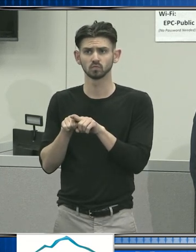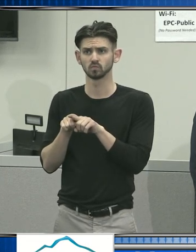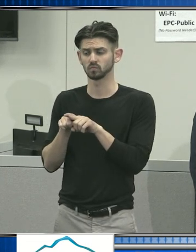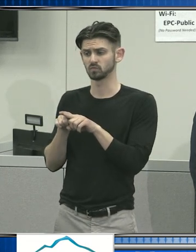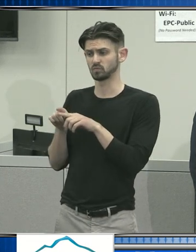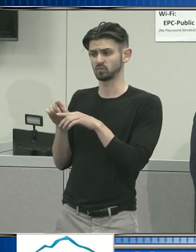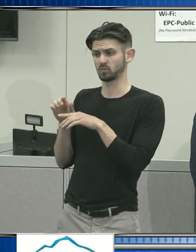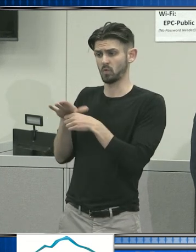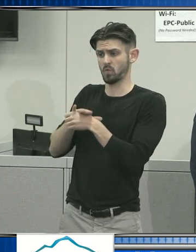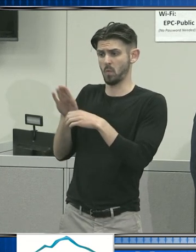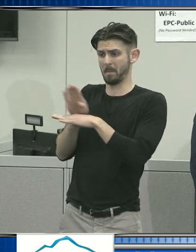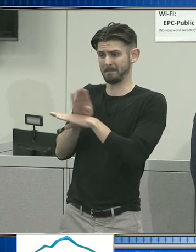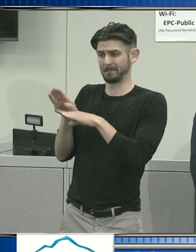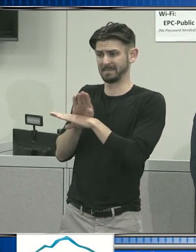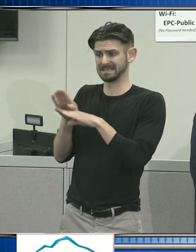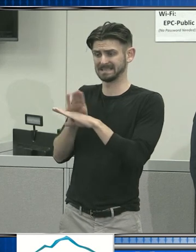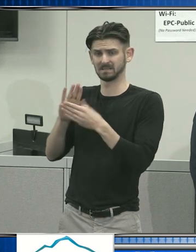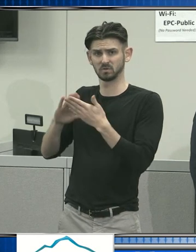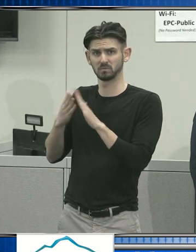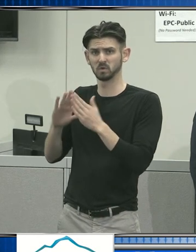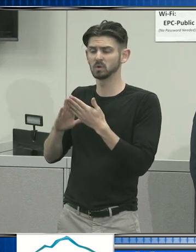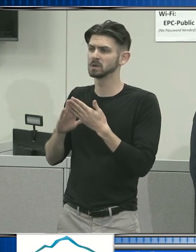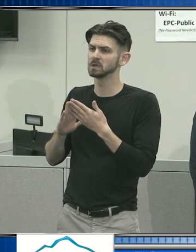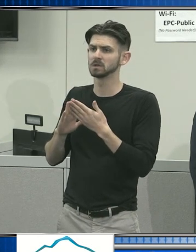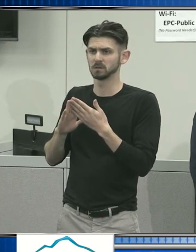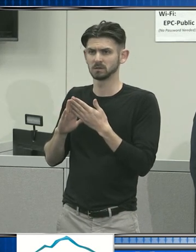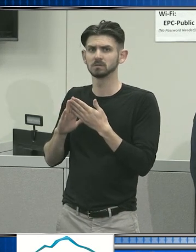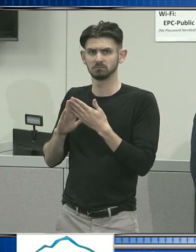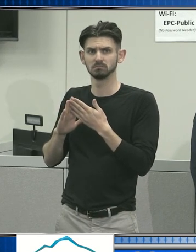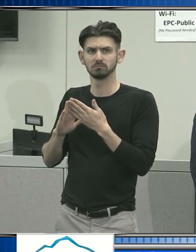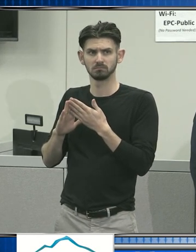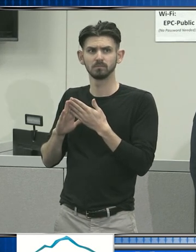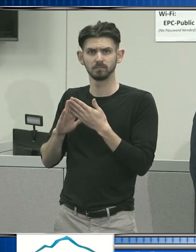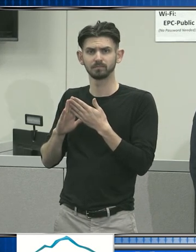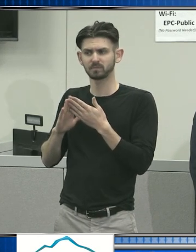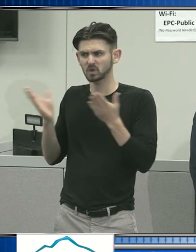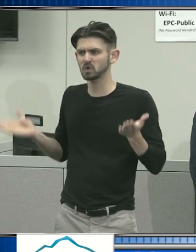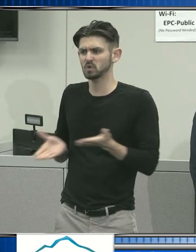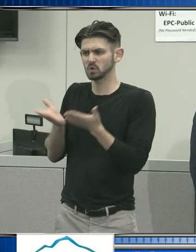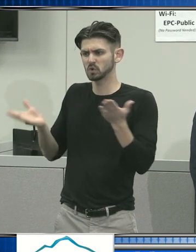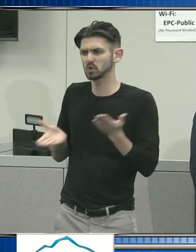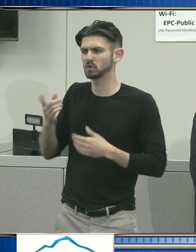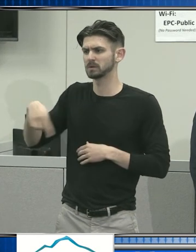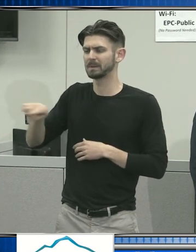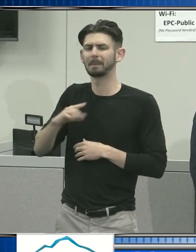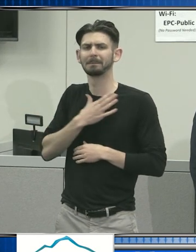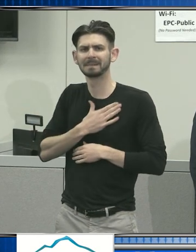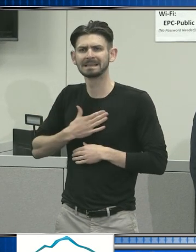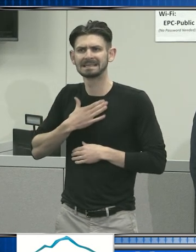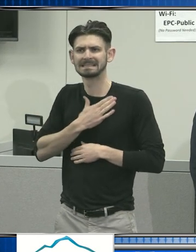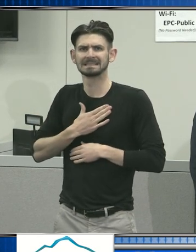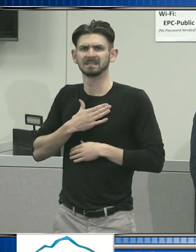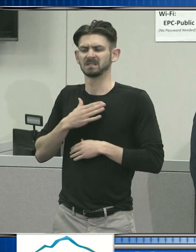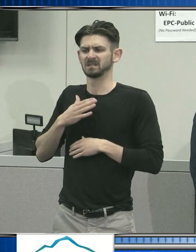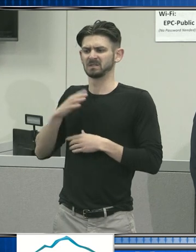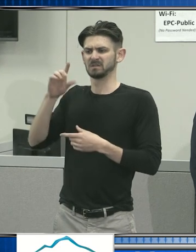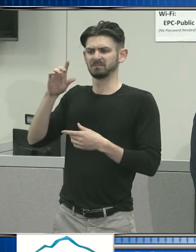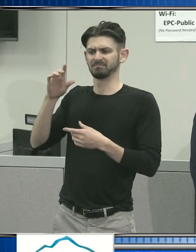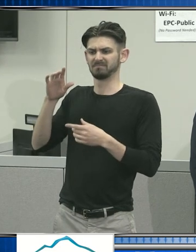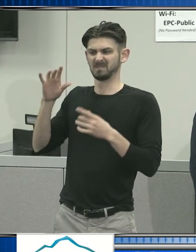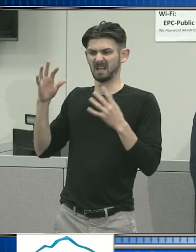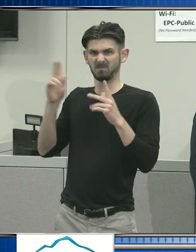community to encourage lower risk ways to stimulate local businesses. We've got businesses that are really